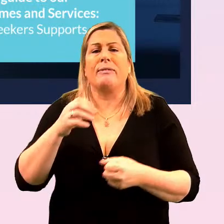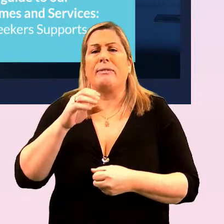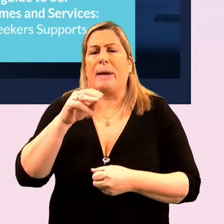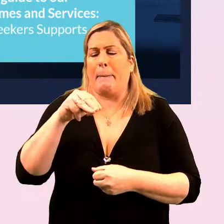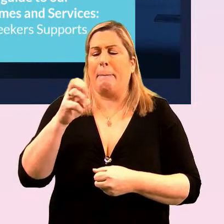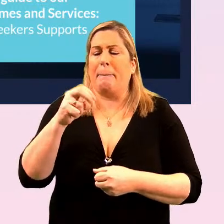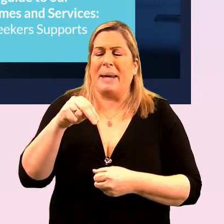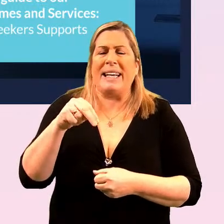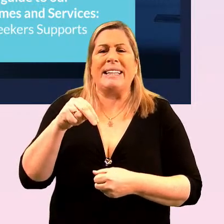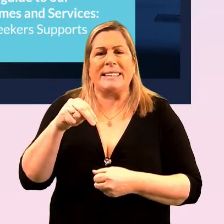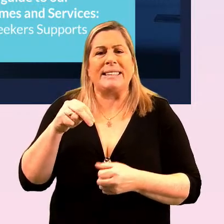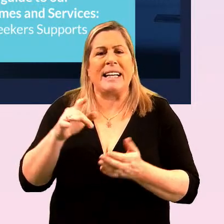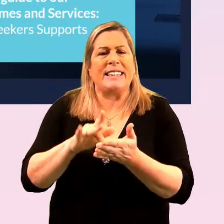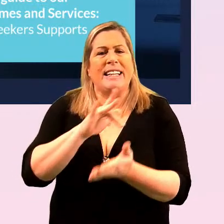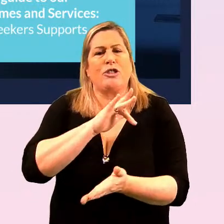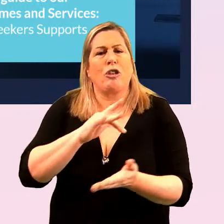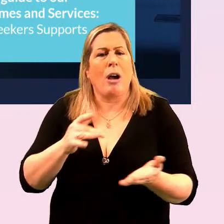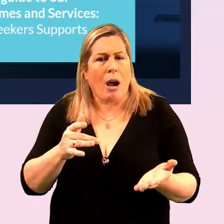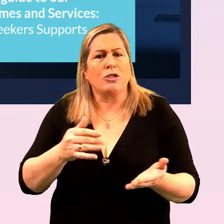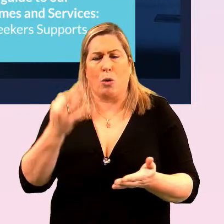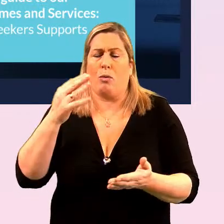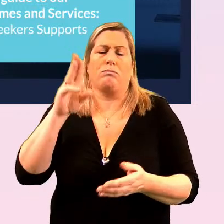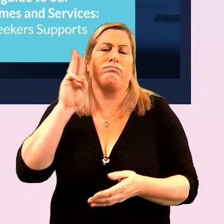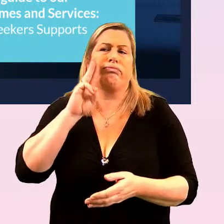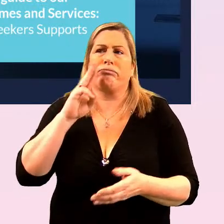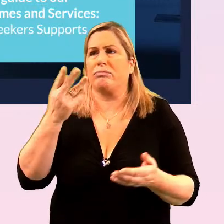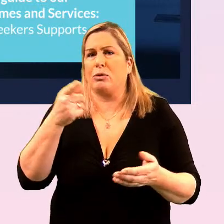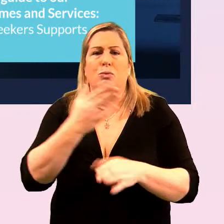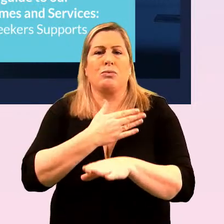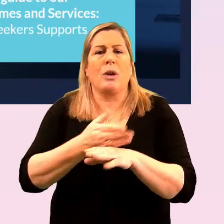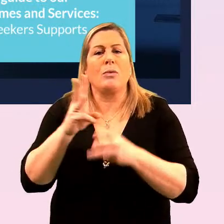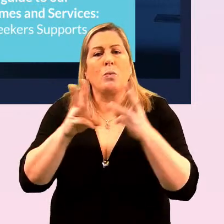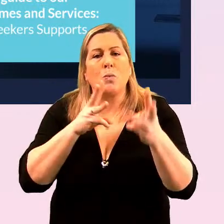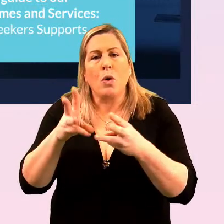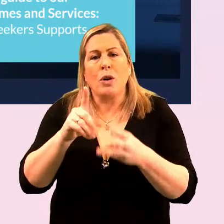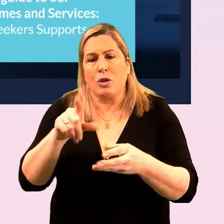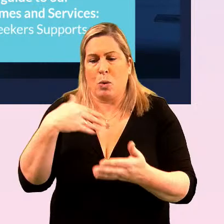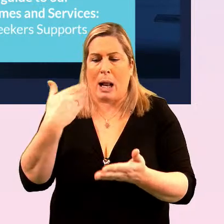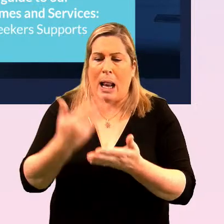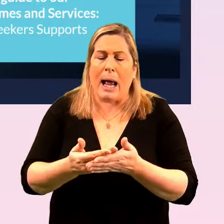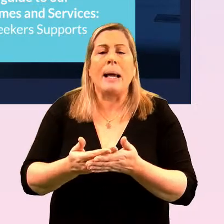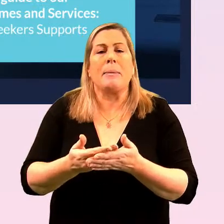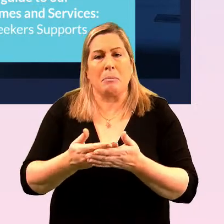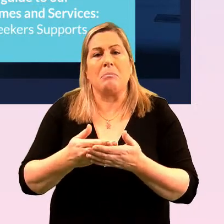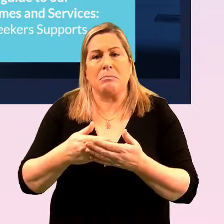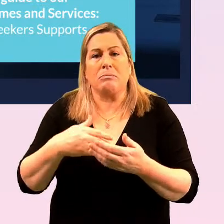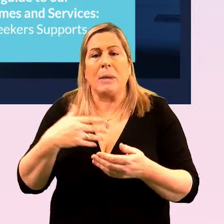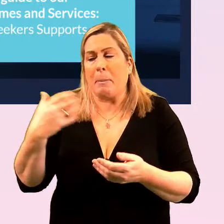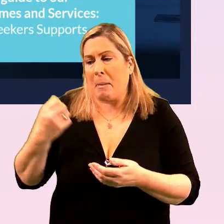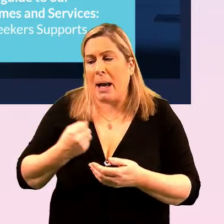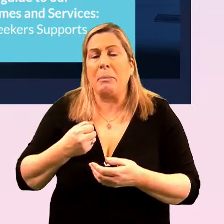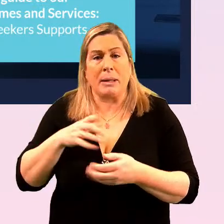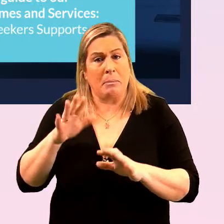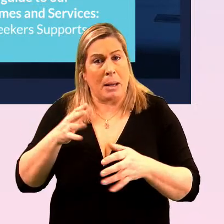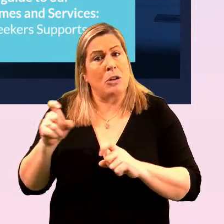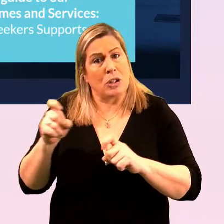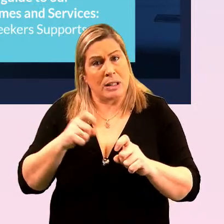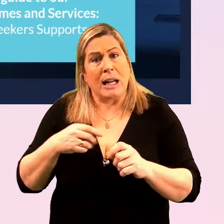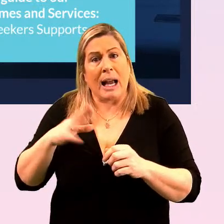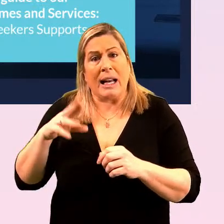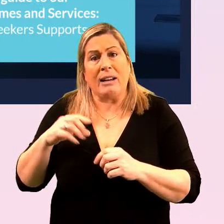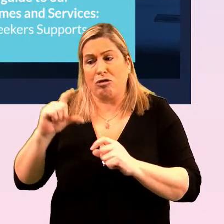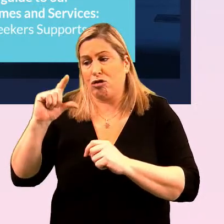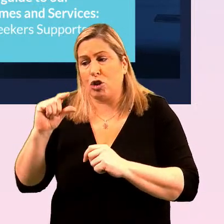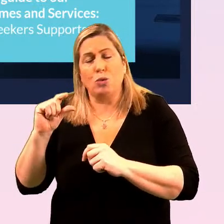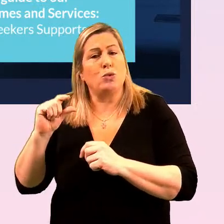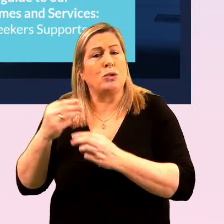So if you start working and you continue to claim on a payment, you might still be entitled to a lower rate of